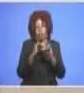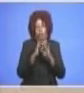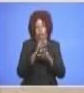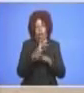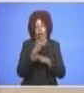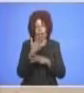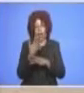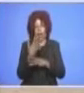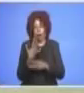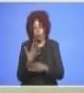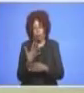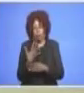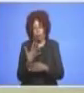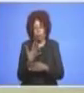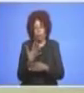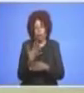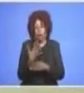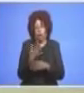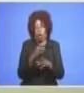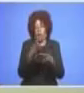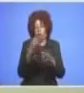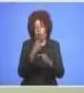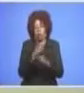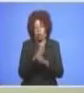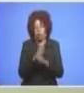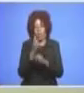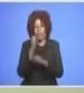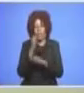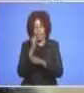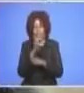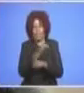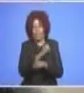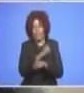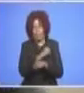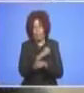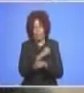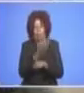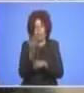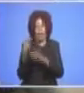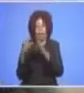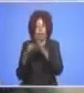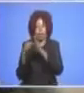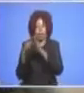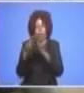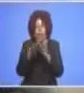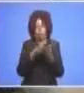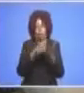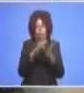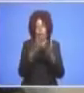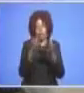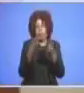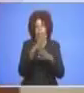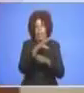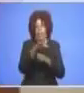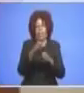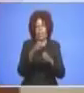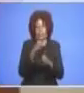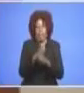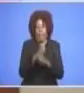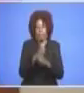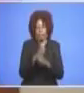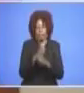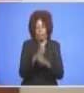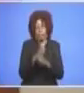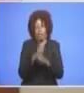patterns, all a part of the body of work for artist Nettica Symonette. The former hotelier has been painting for a number of years, although